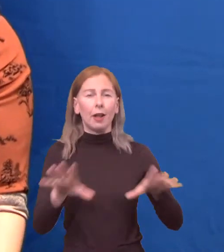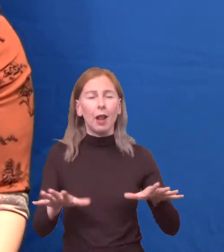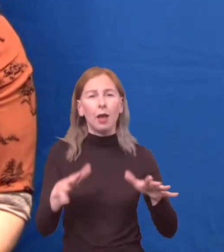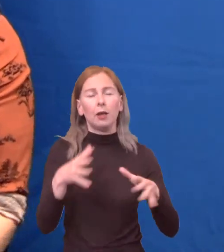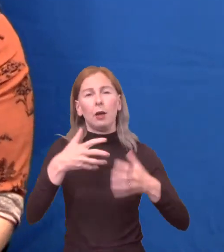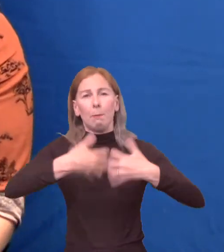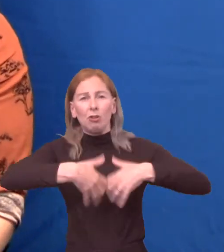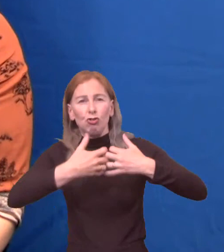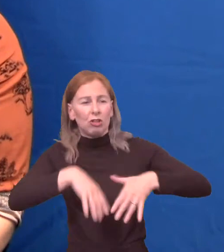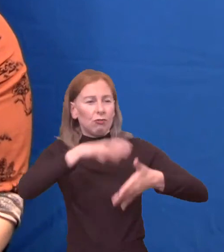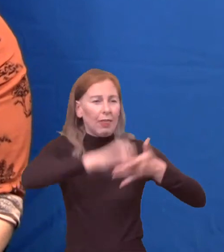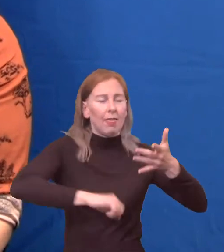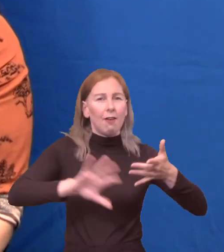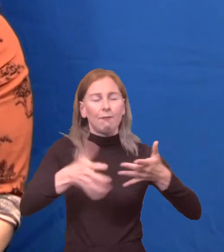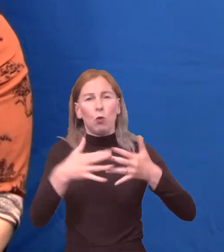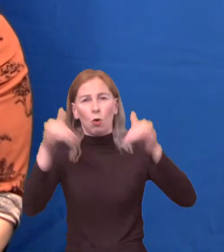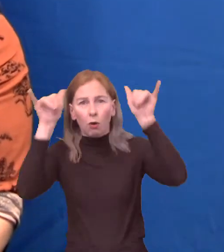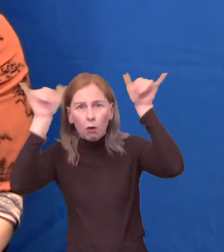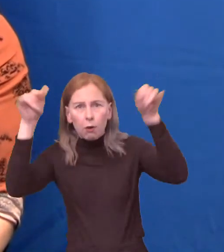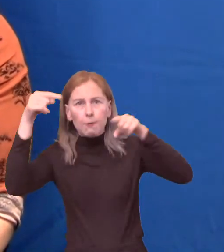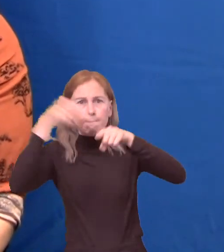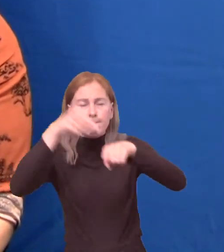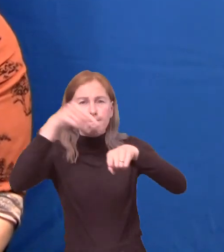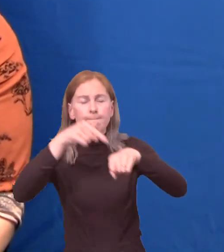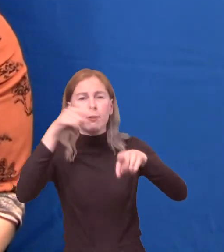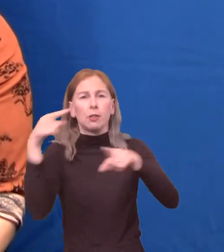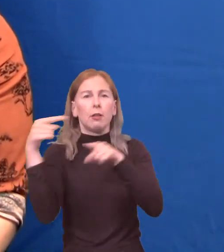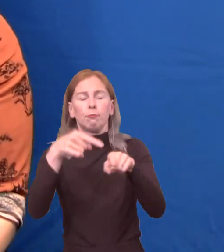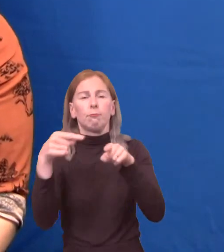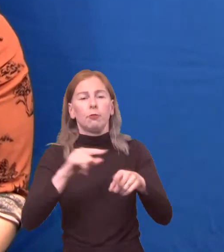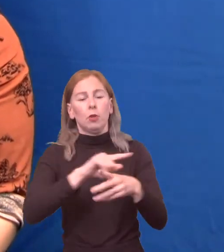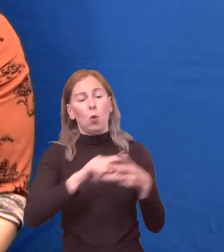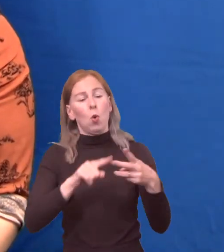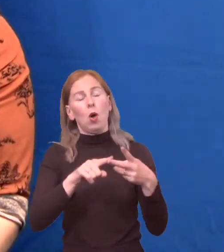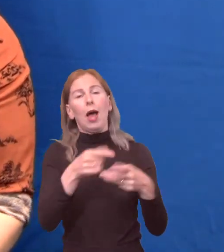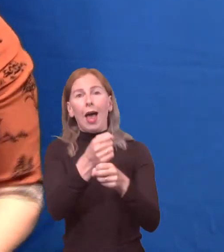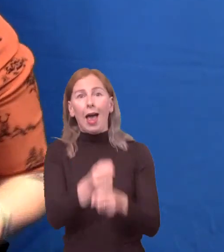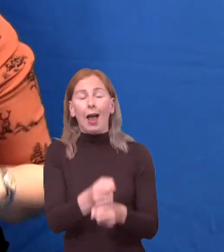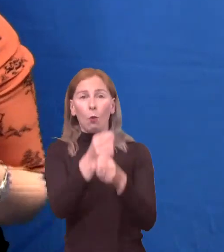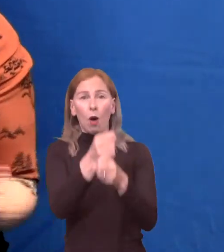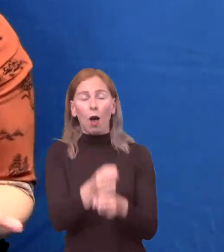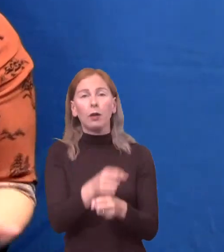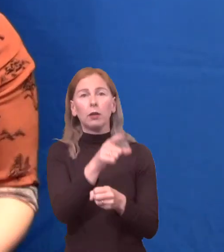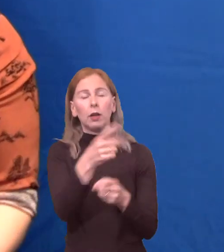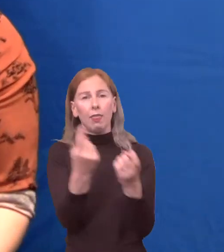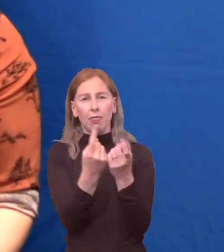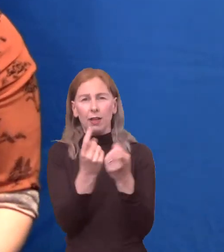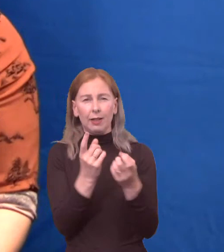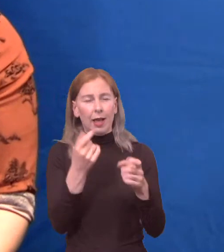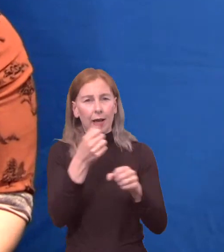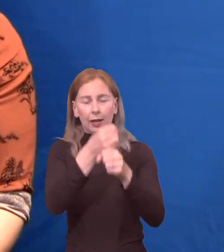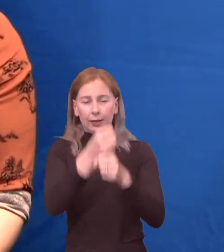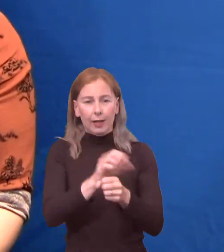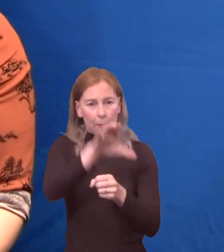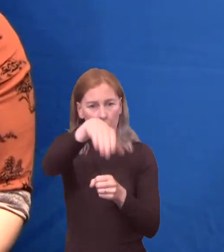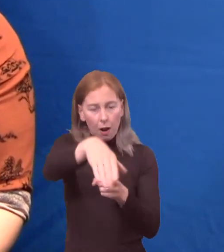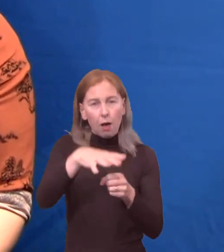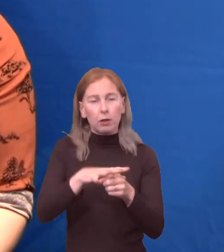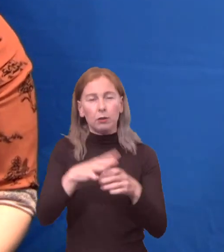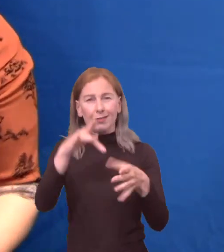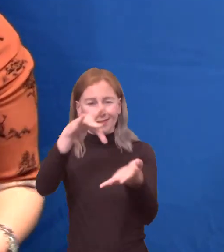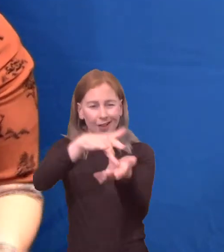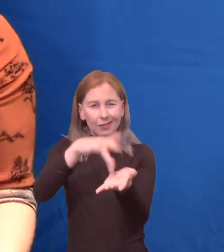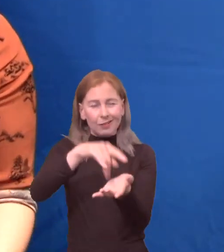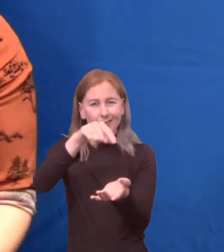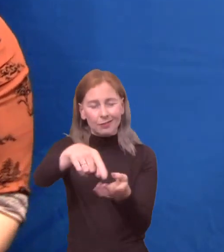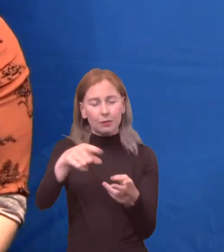livestock worrying; equine, so theft of tack, and offences at stables and equestrian centres; wildlife,